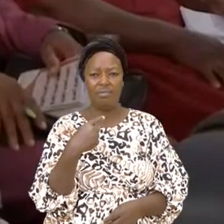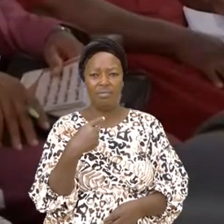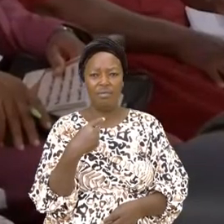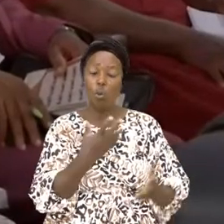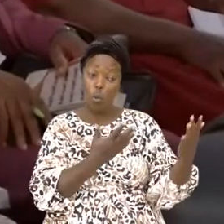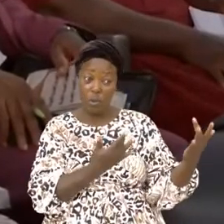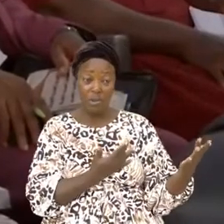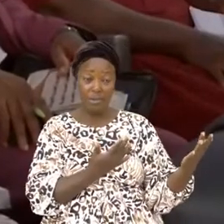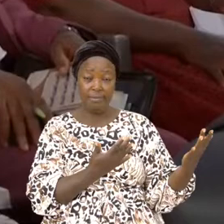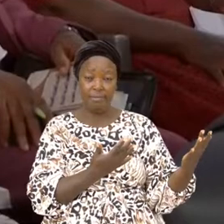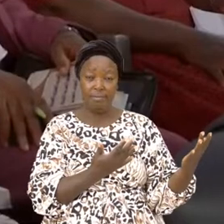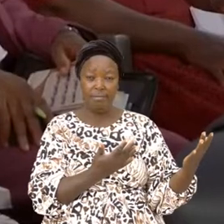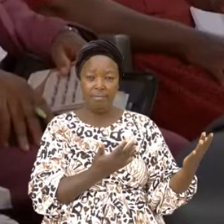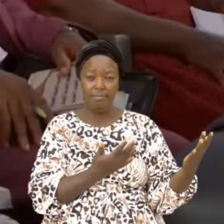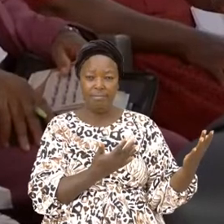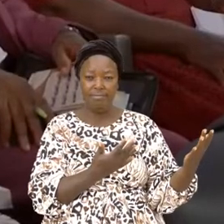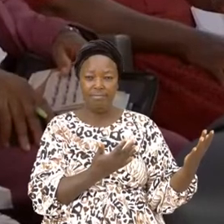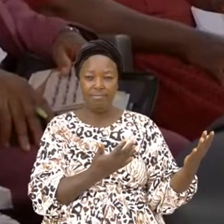wait.